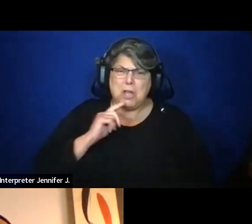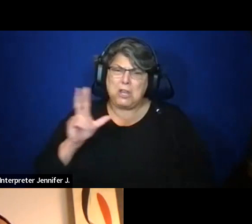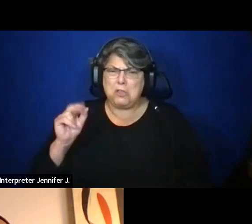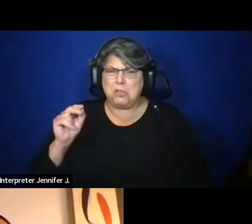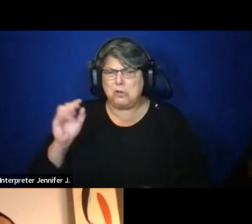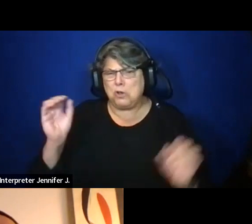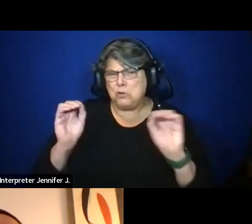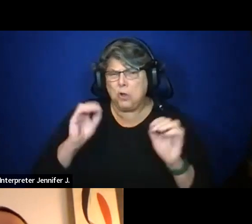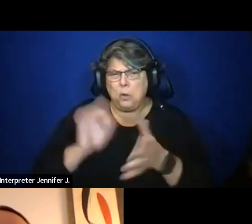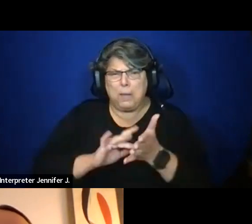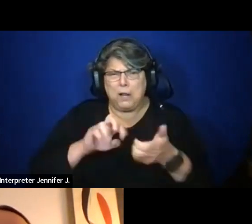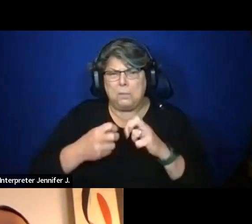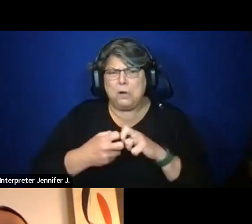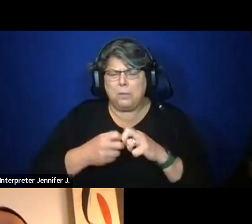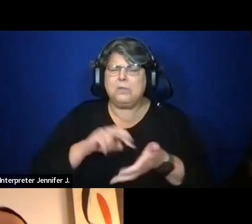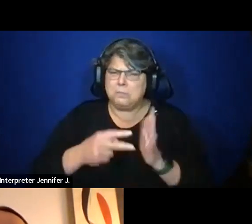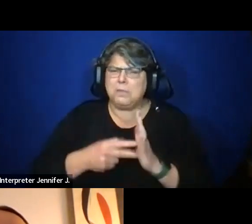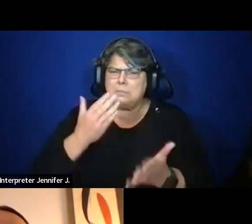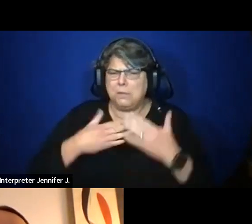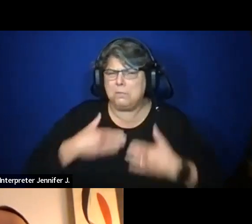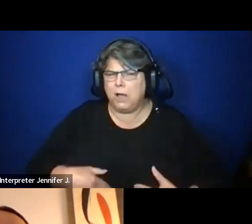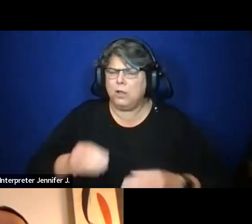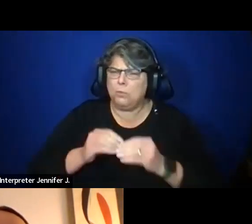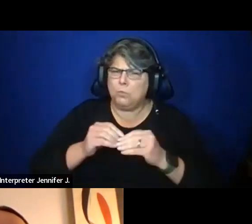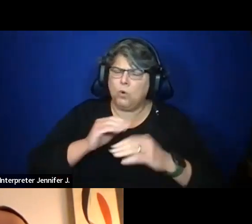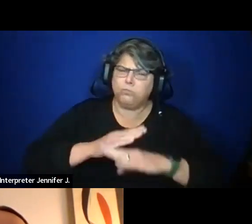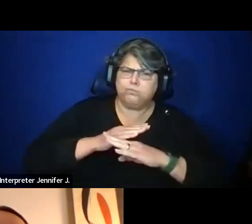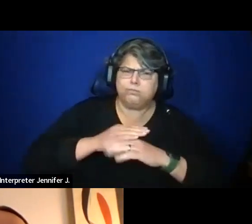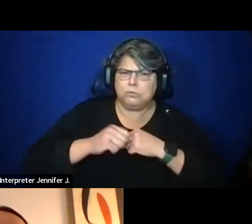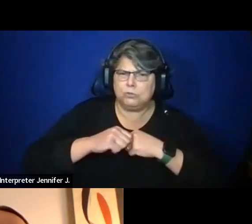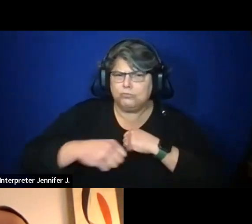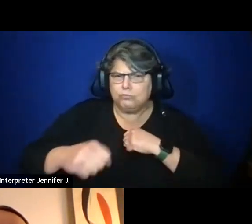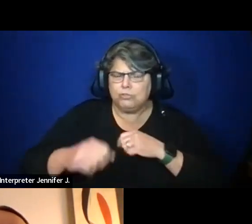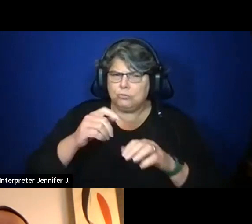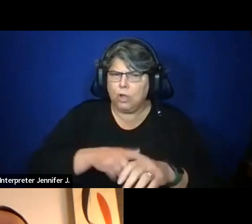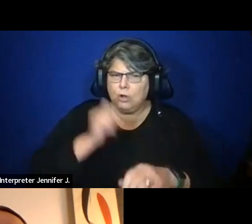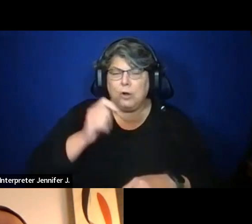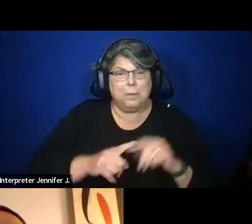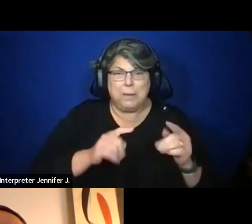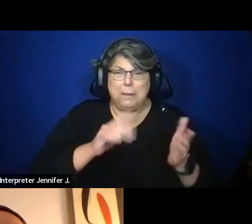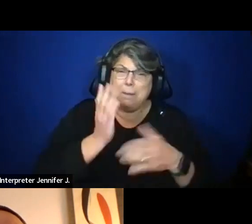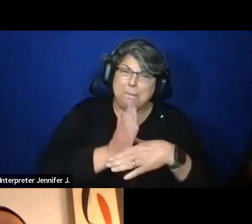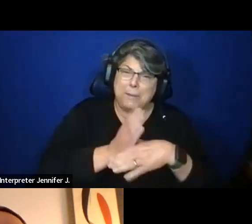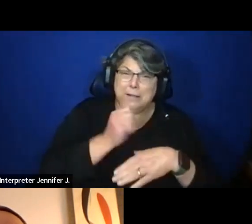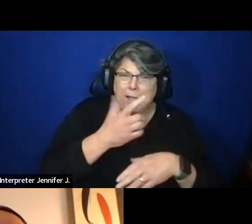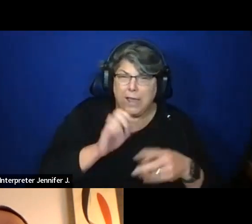medical problems, they're going to have a little bit more immunity. But I'm seeing middle-aged and elderly patients getting sick a little bit